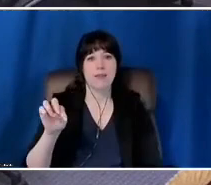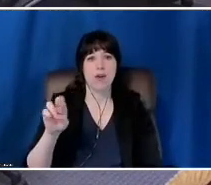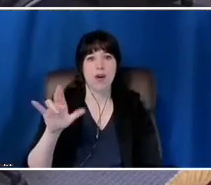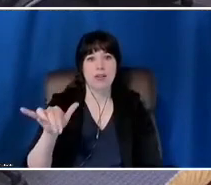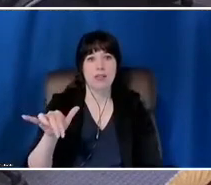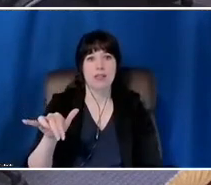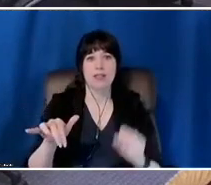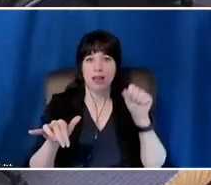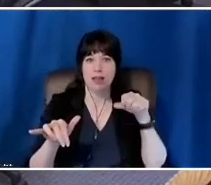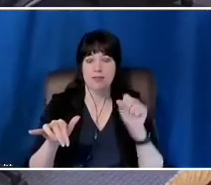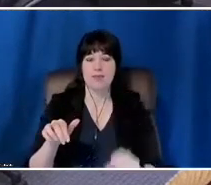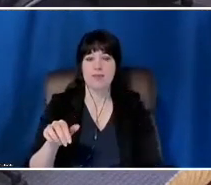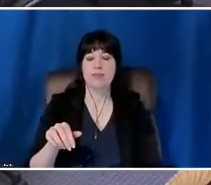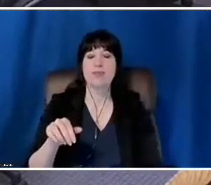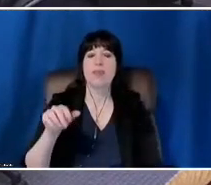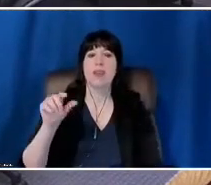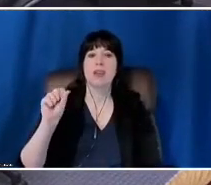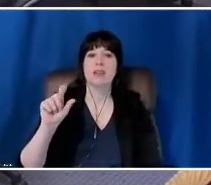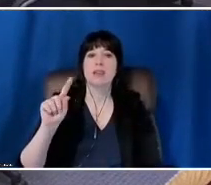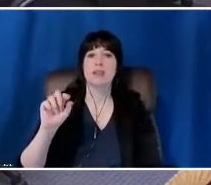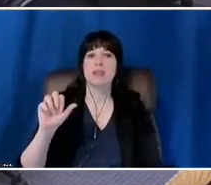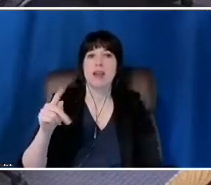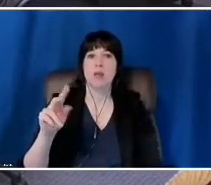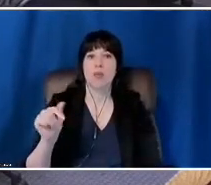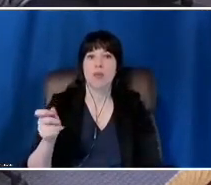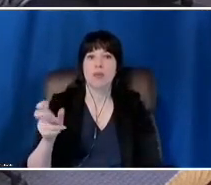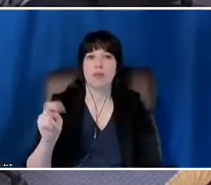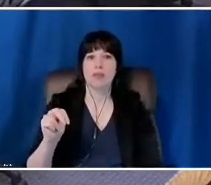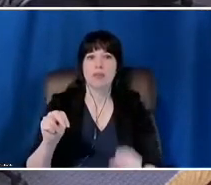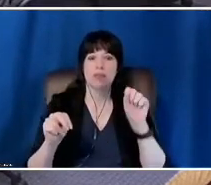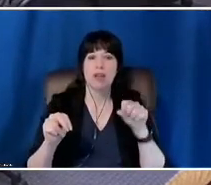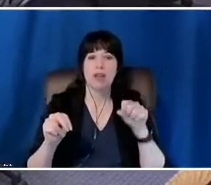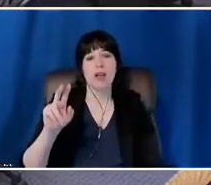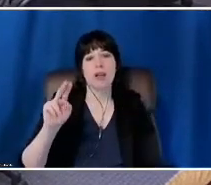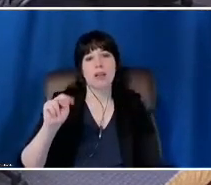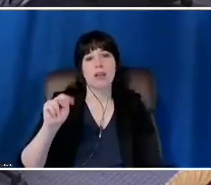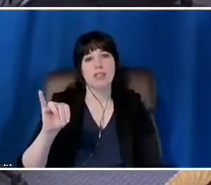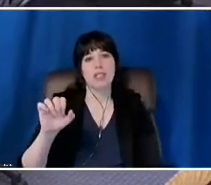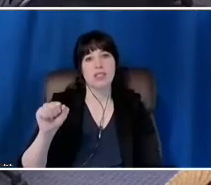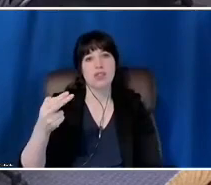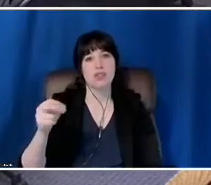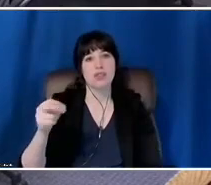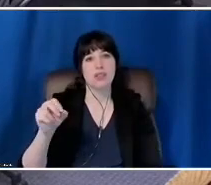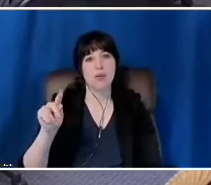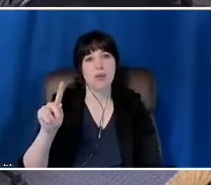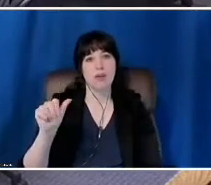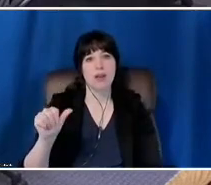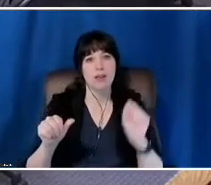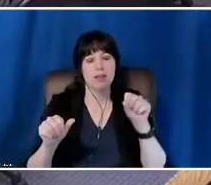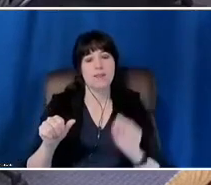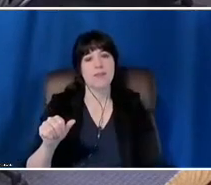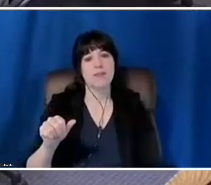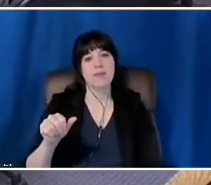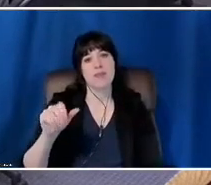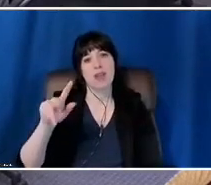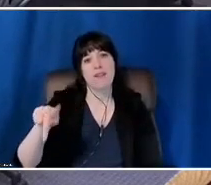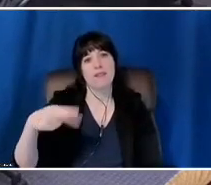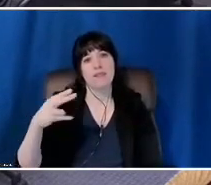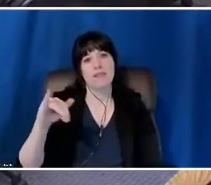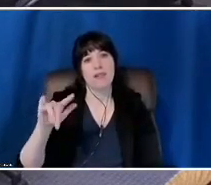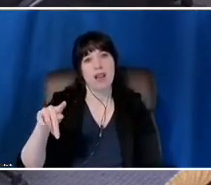Aye. Councillor Stapleton. Aye. Councillor Nishioka. Aye. Councillor Phillips.